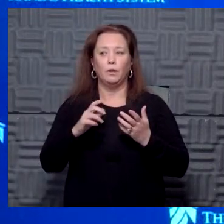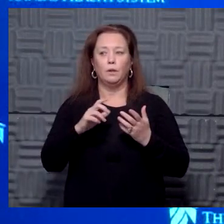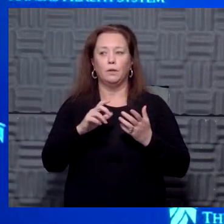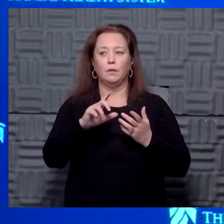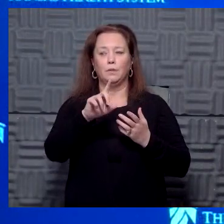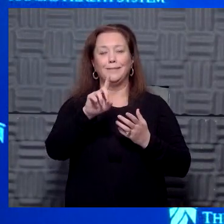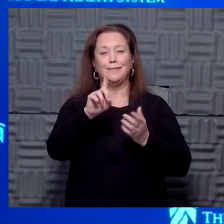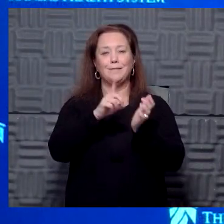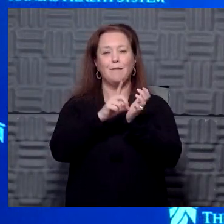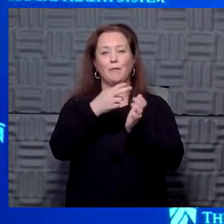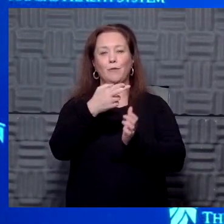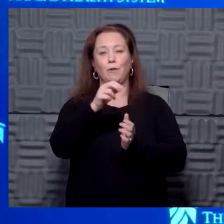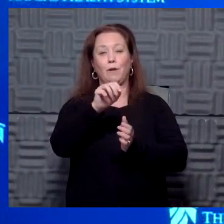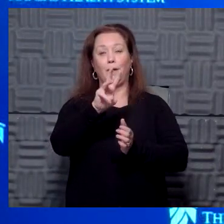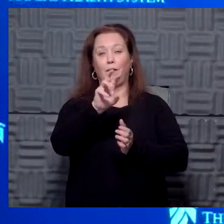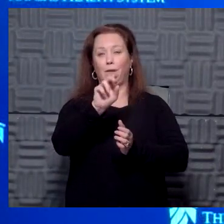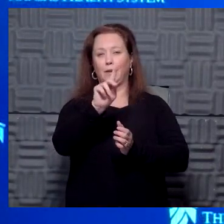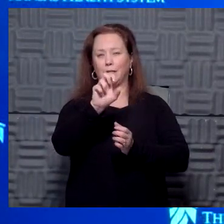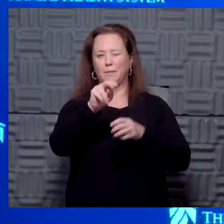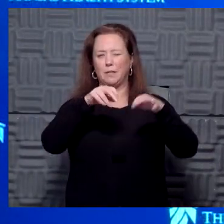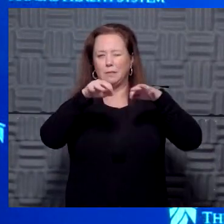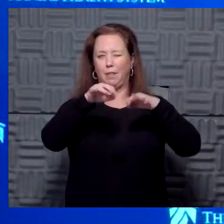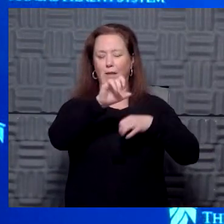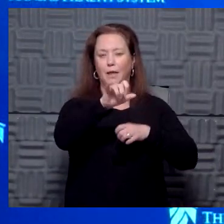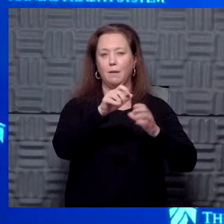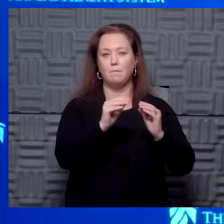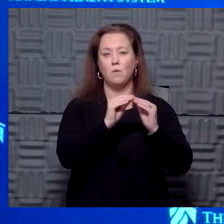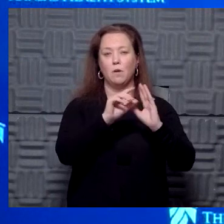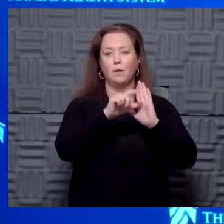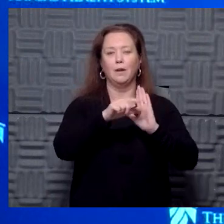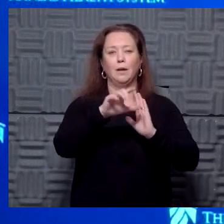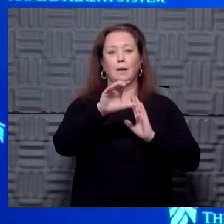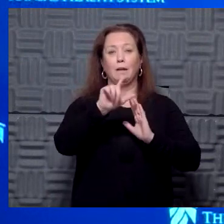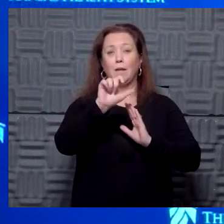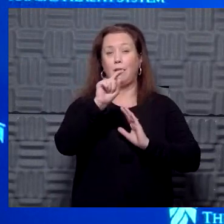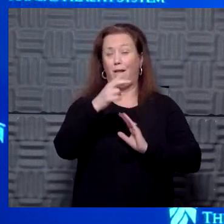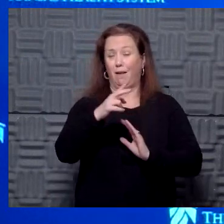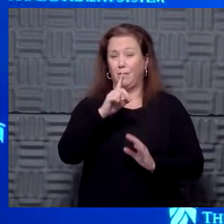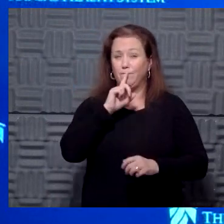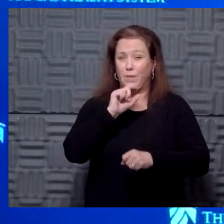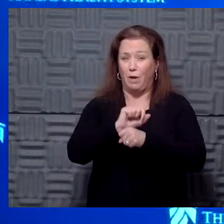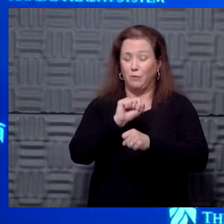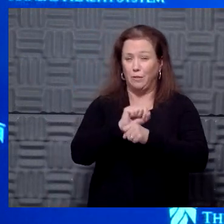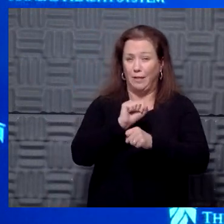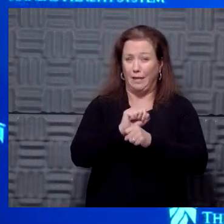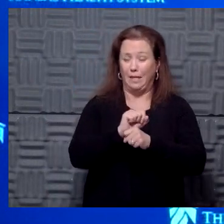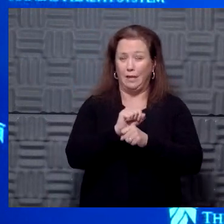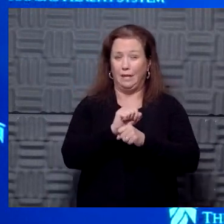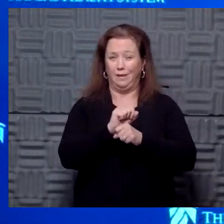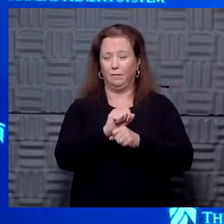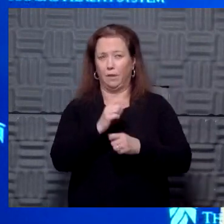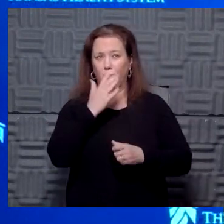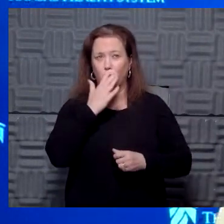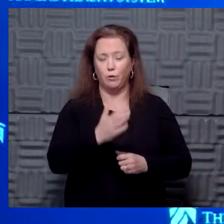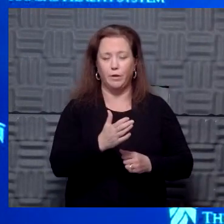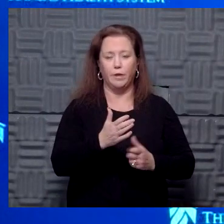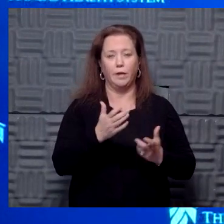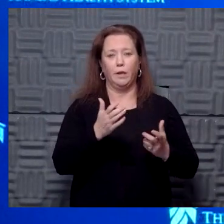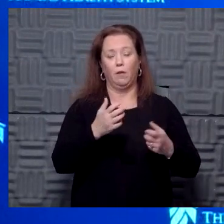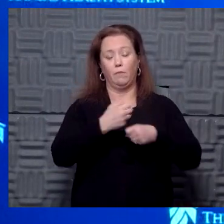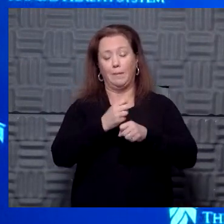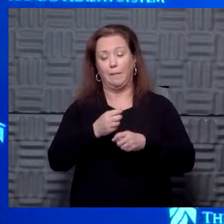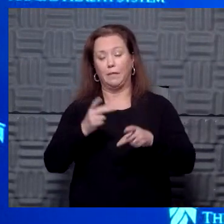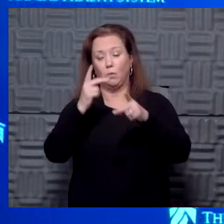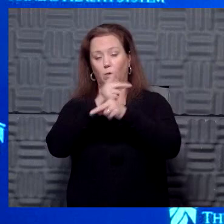you the science side here in just a moment. Kind of questionable about whether or not cloth face masks really do any good, or if it's worse because then you start touching it and then you